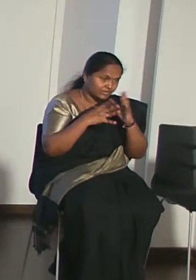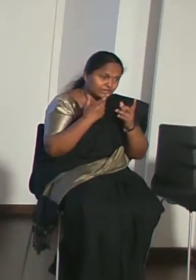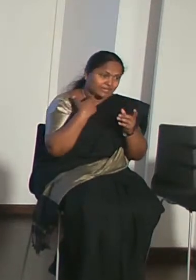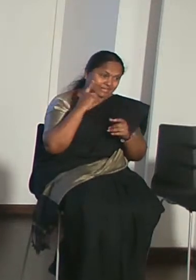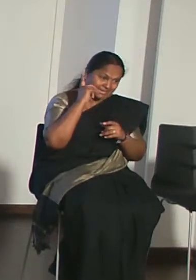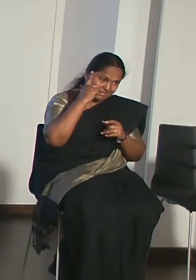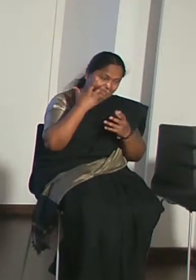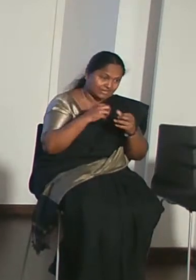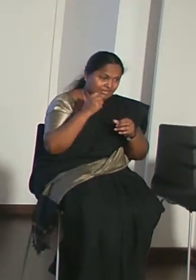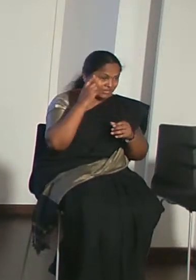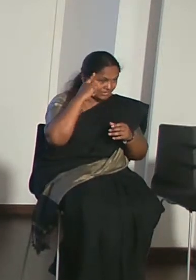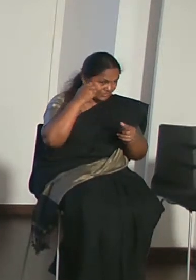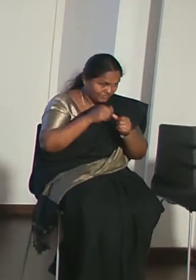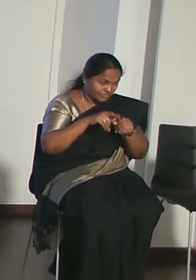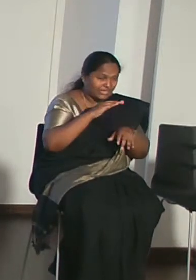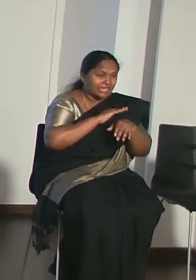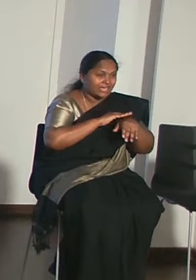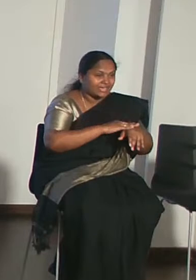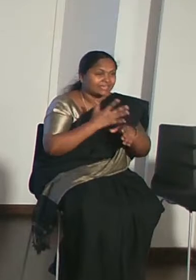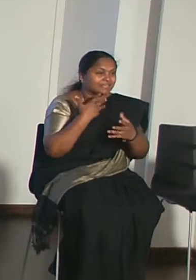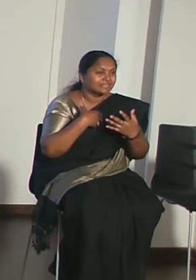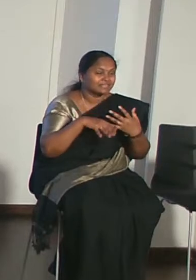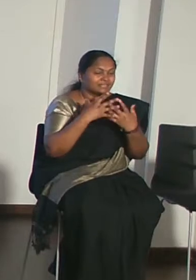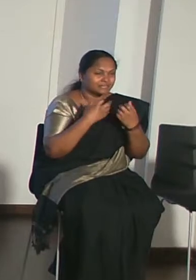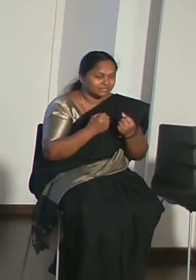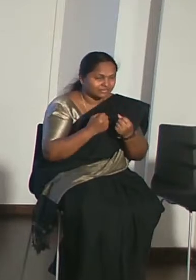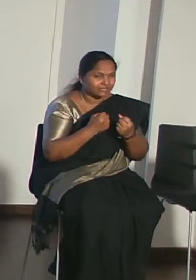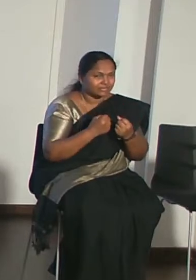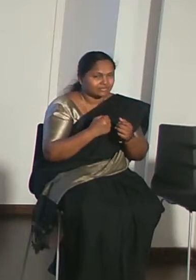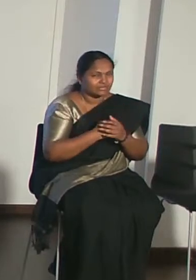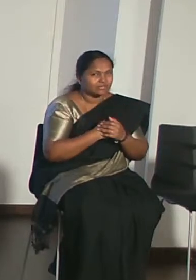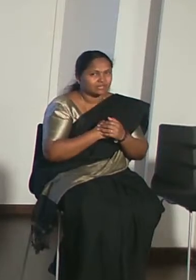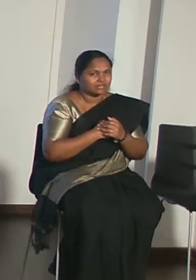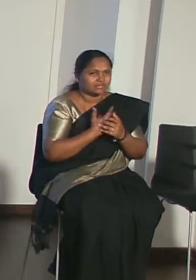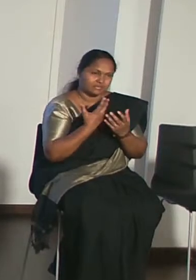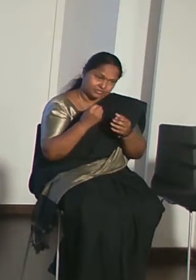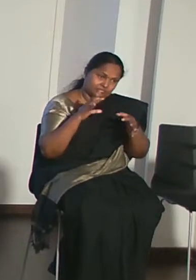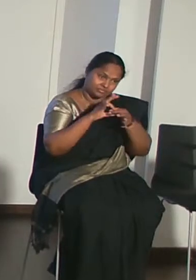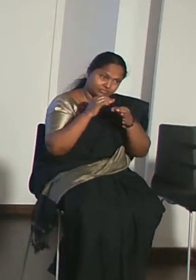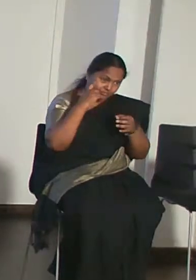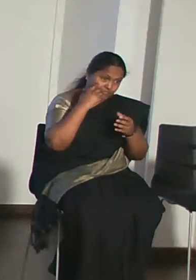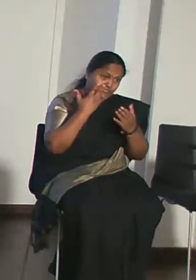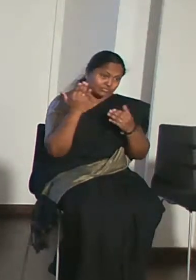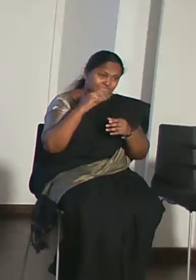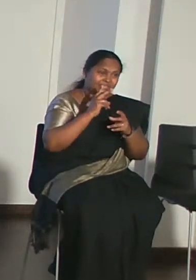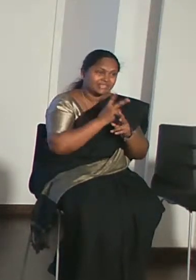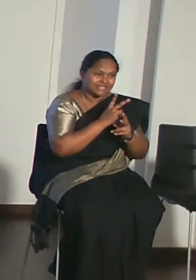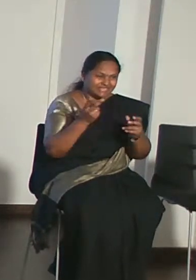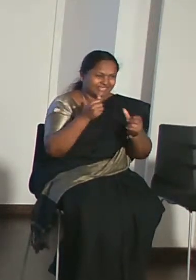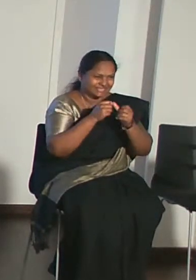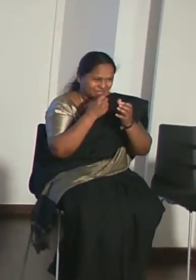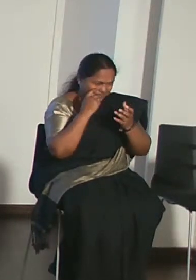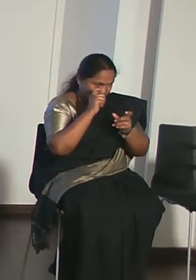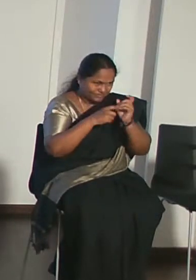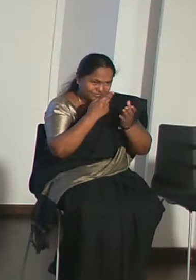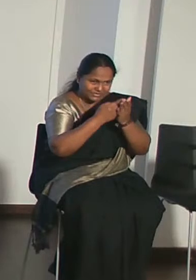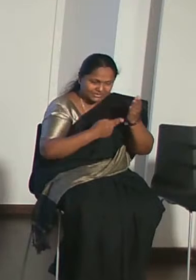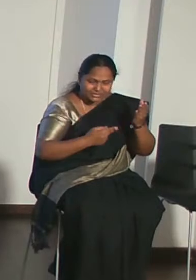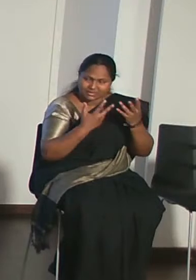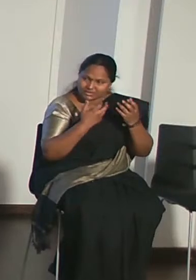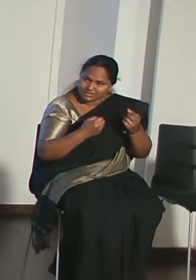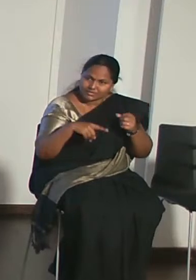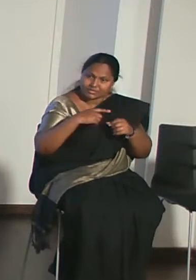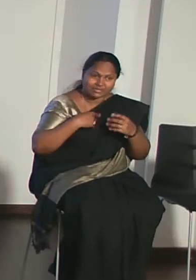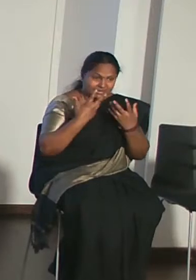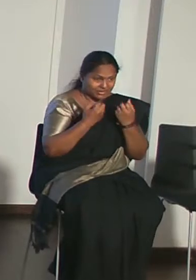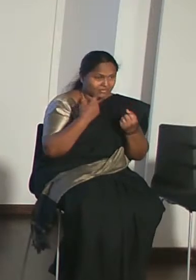it through the memory in which we're experiencing it, and it eventually becomes these different narratives that we take away, even